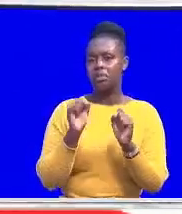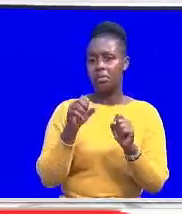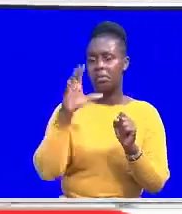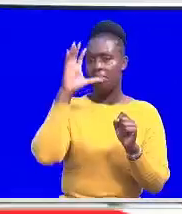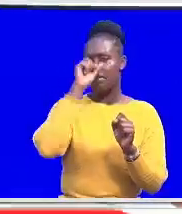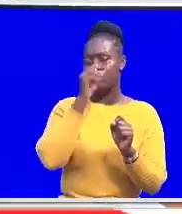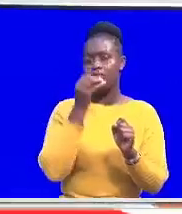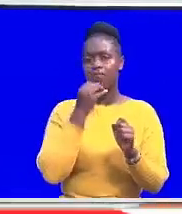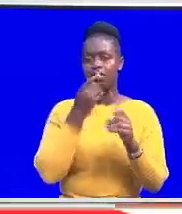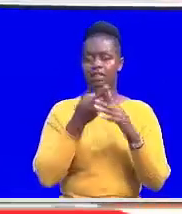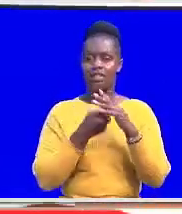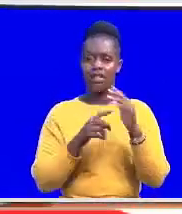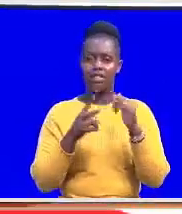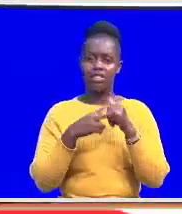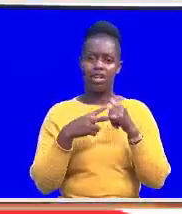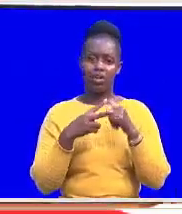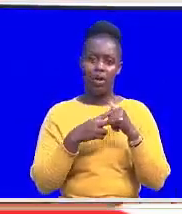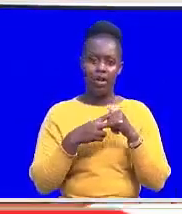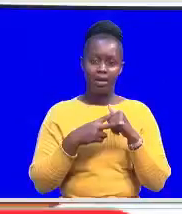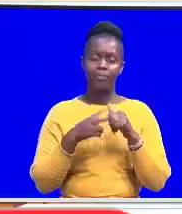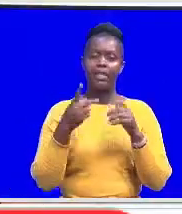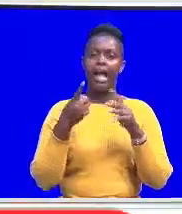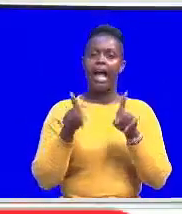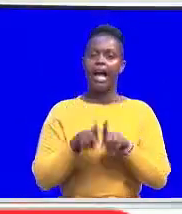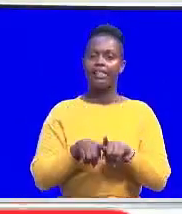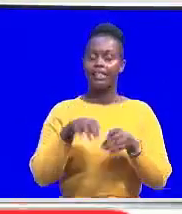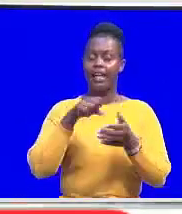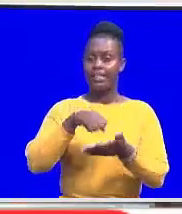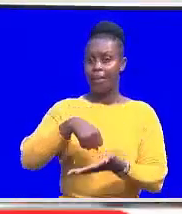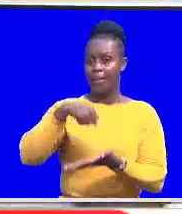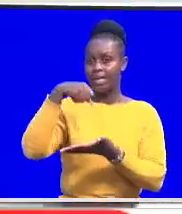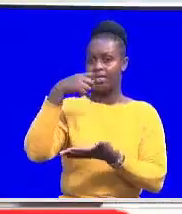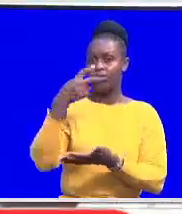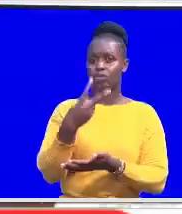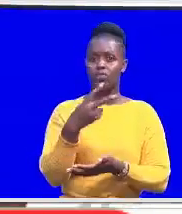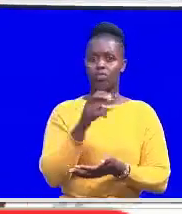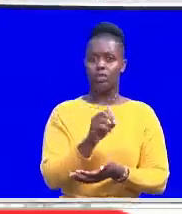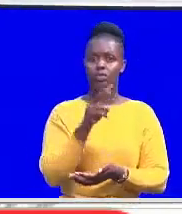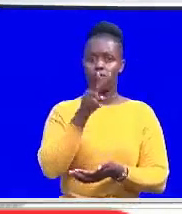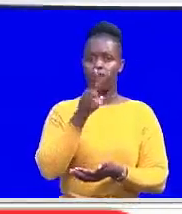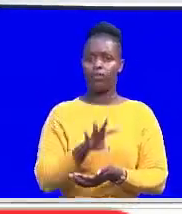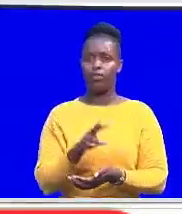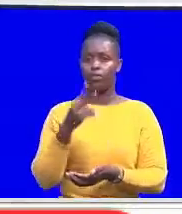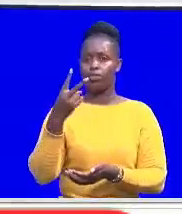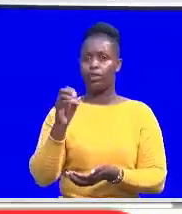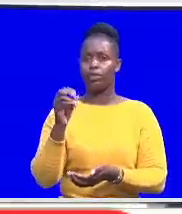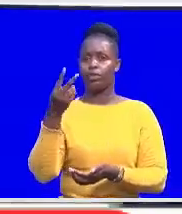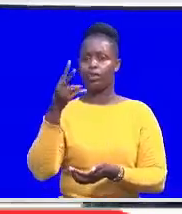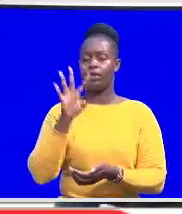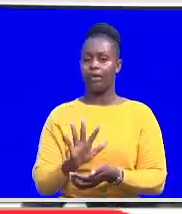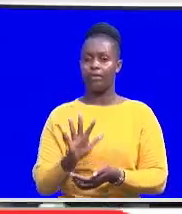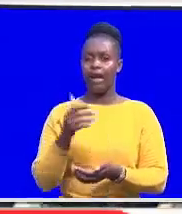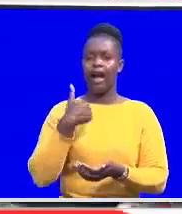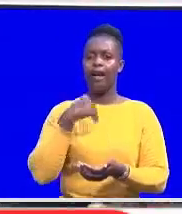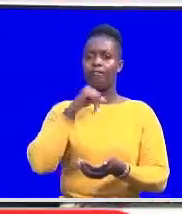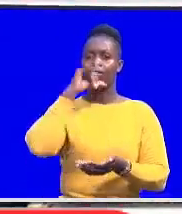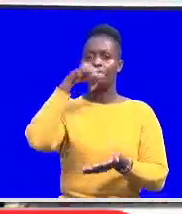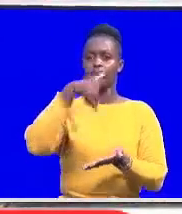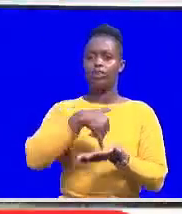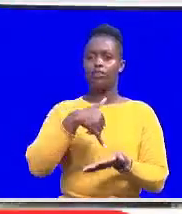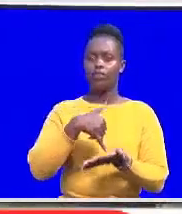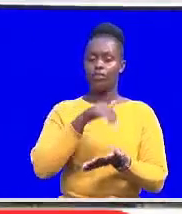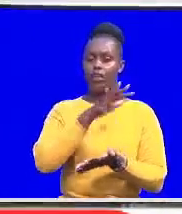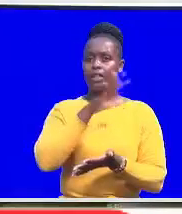year, as the 2024-2025 budget has not incorporated funds for this program, which had been allocated